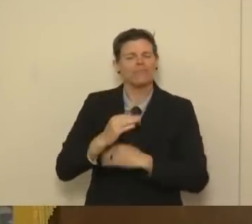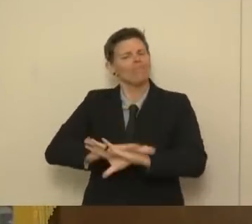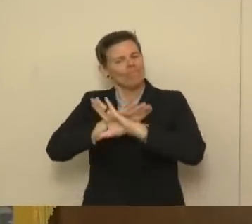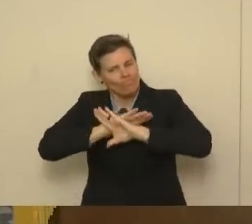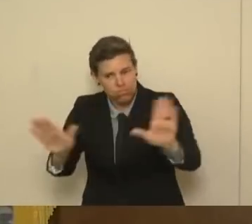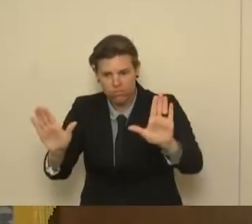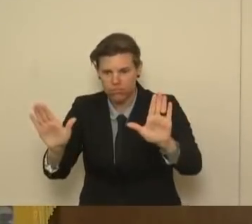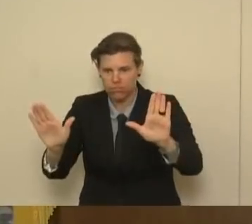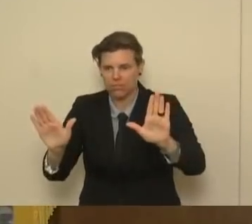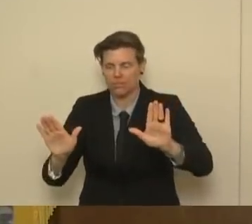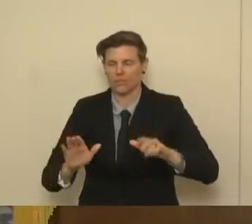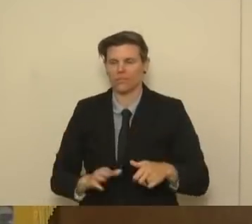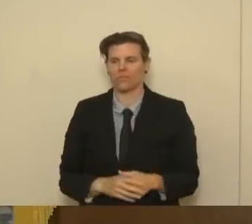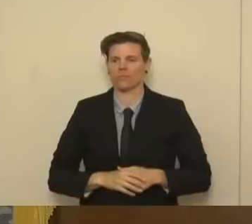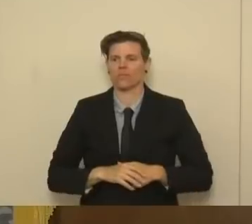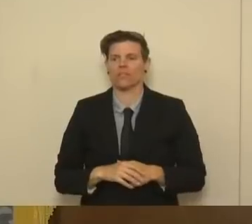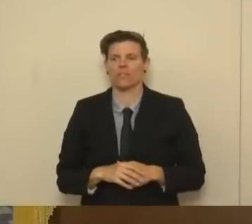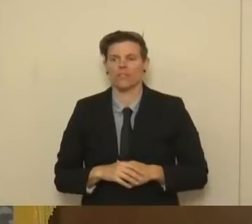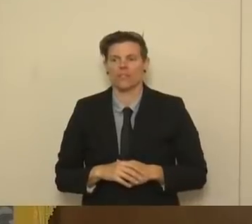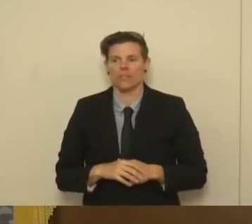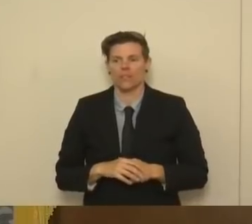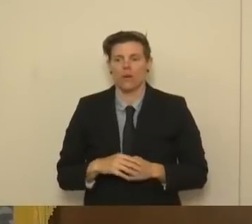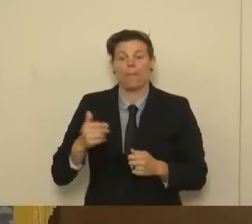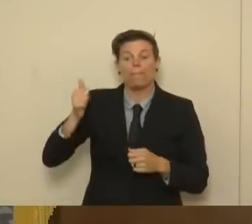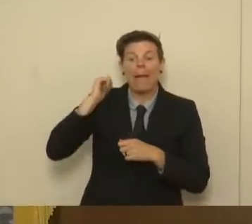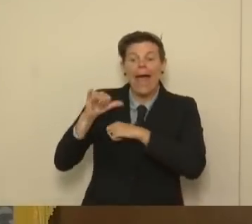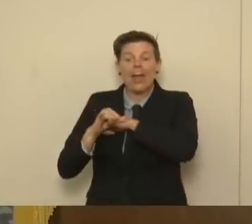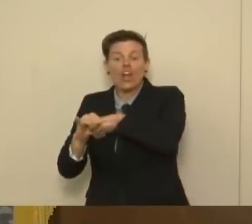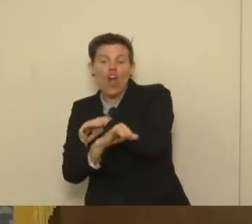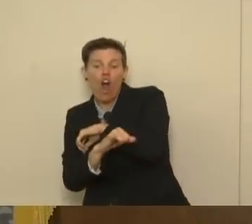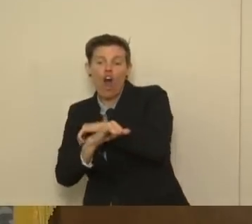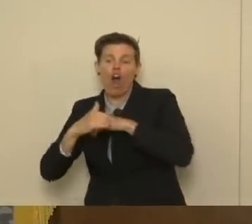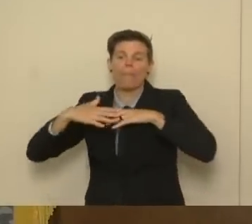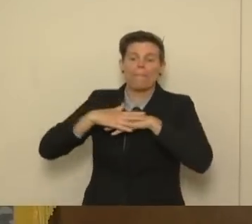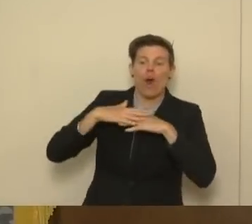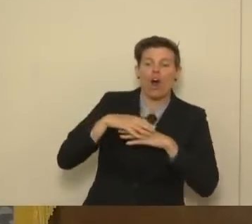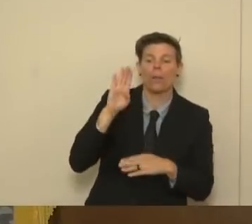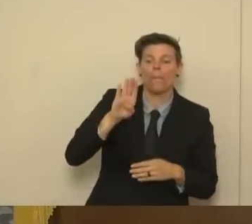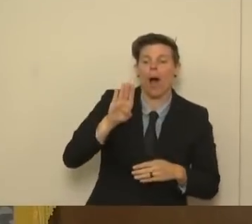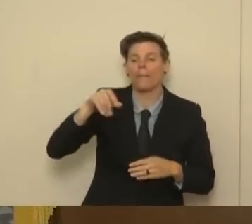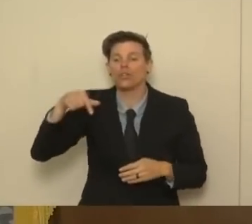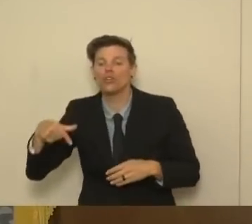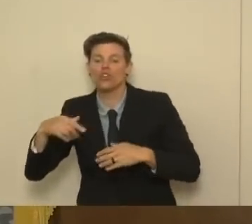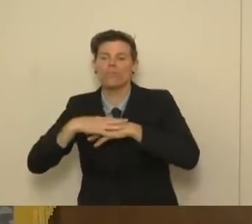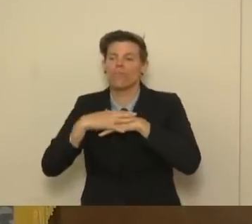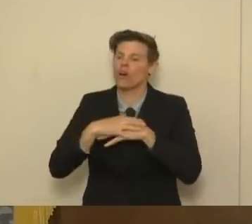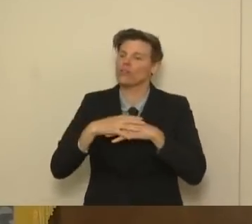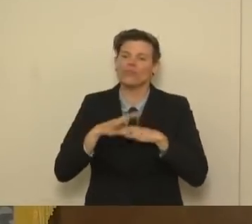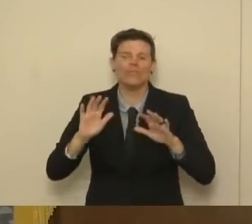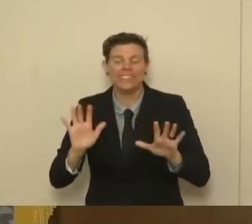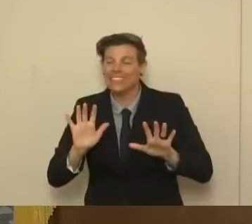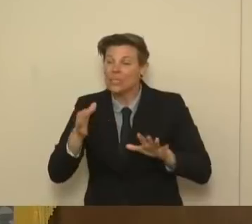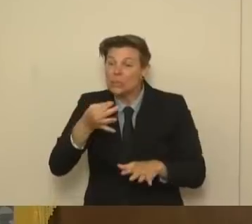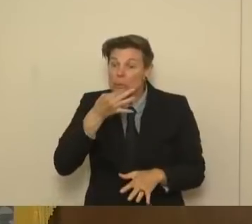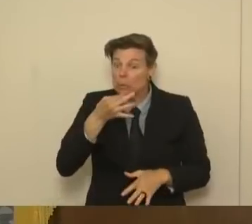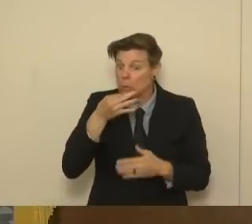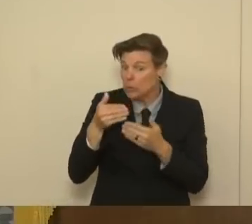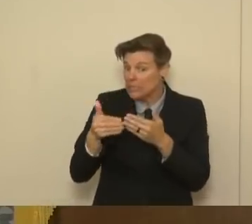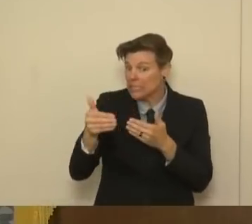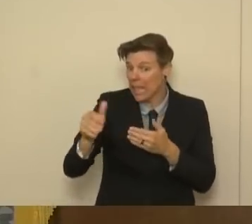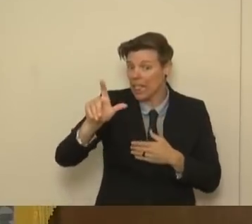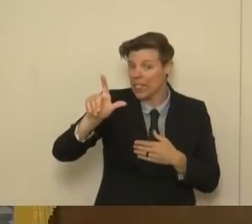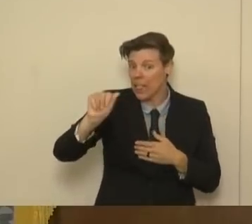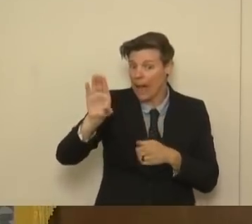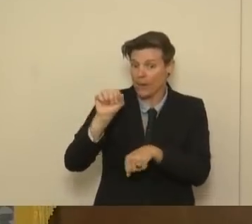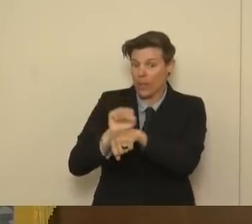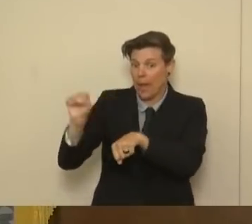gatherings. Really work hard and particularly with Labor Day coming, you've got to resist, right, the temptation to